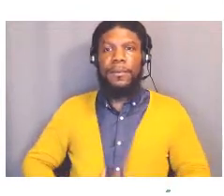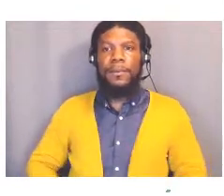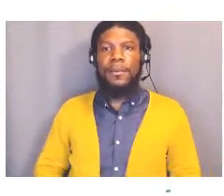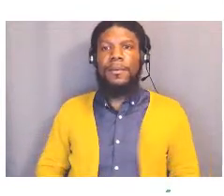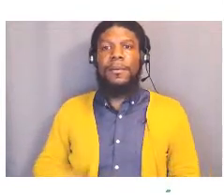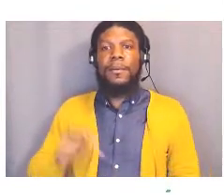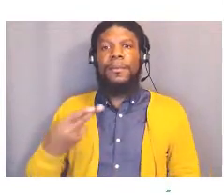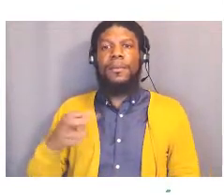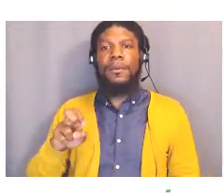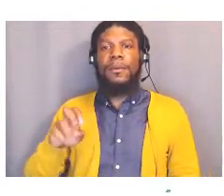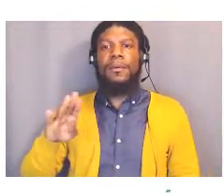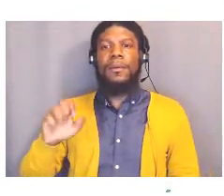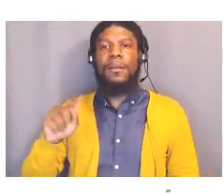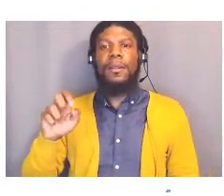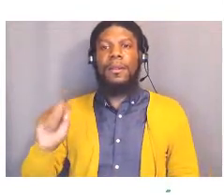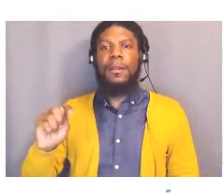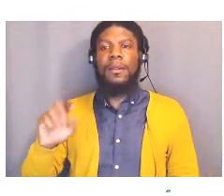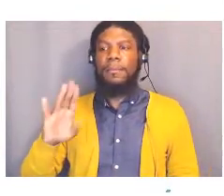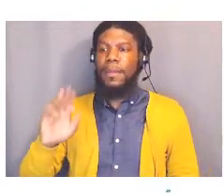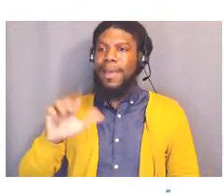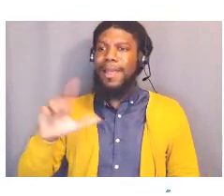Landlord.